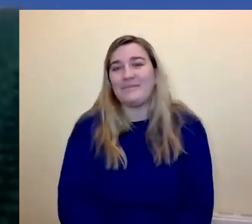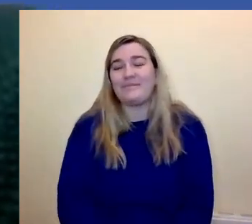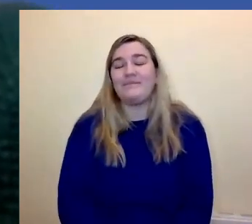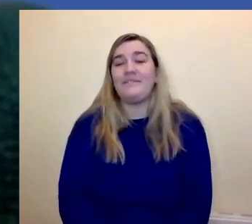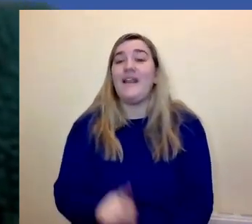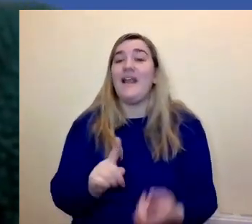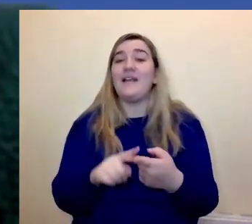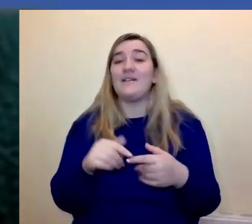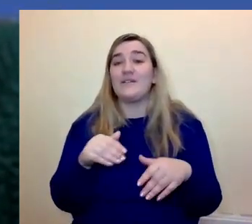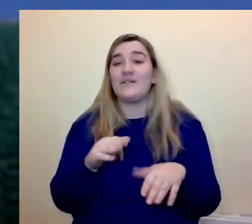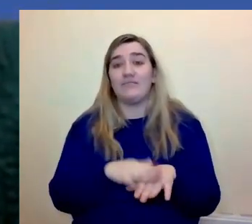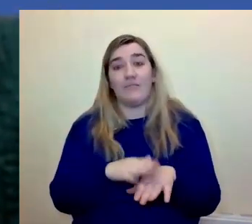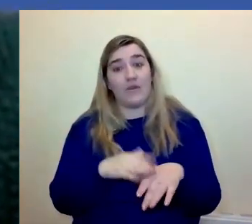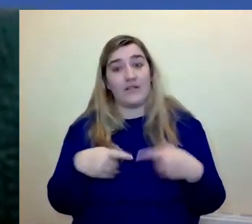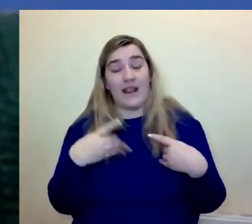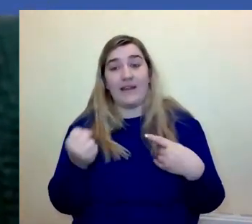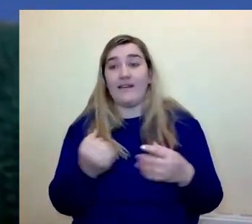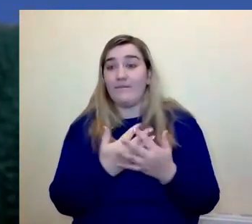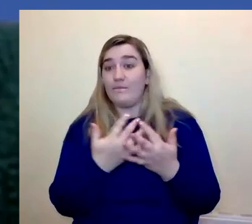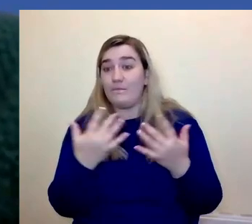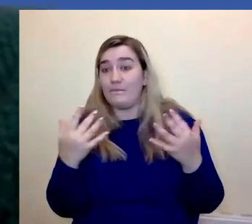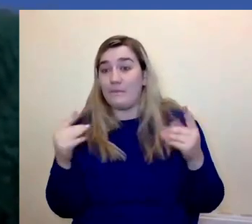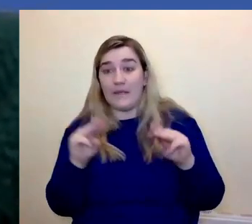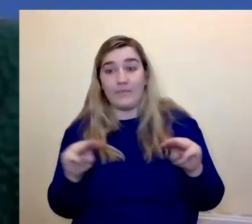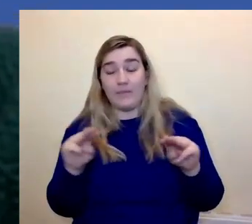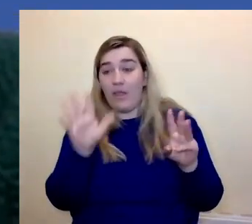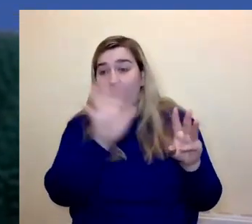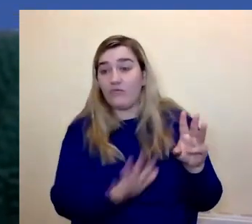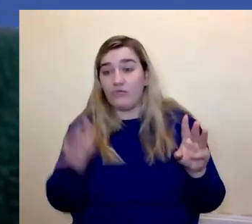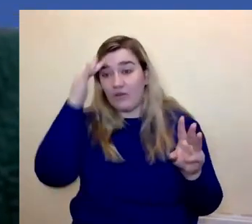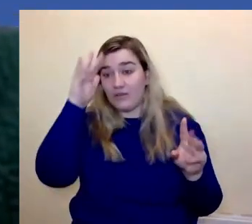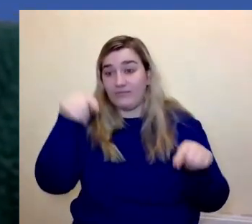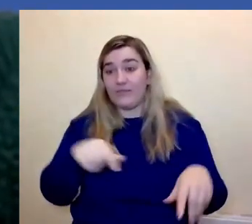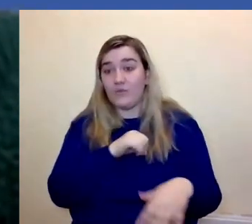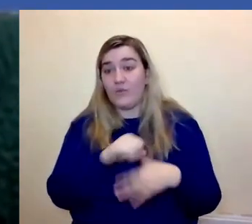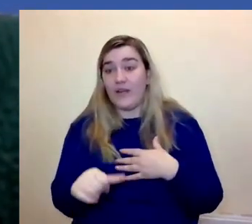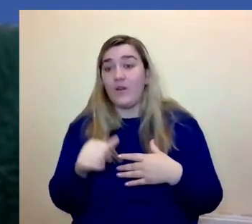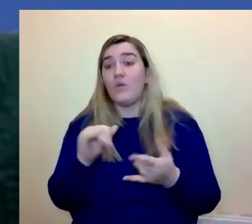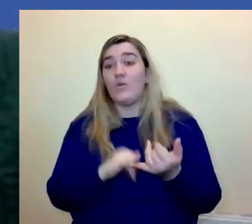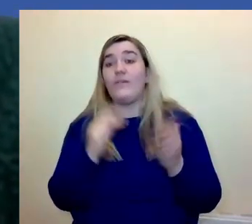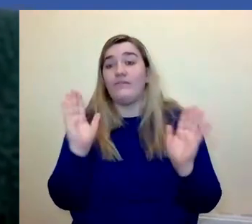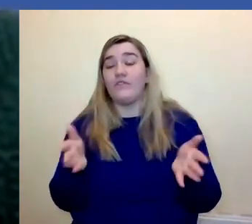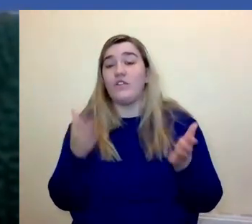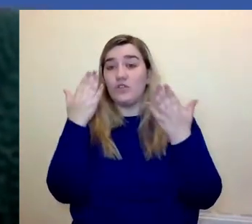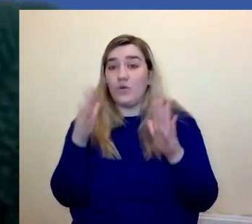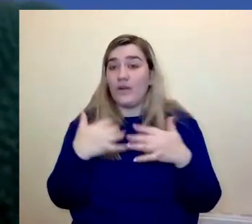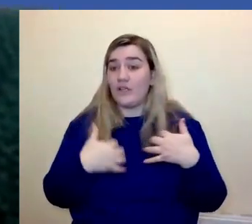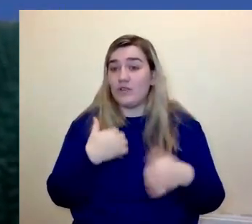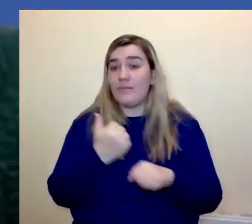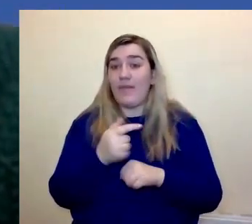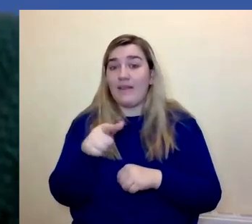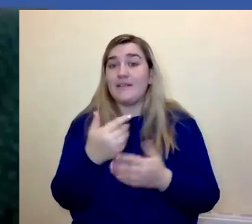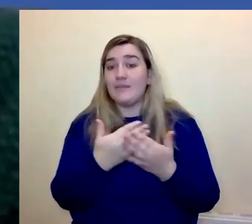more delighted that we have numerous people across the country who have shown such interest in this